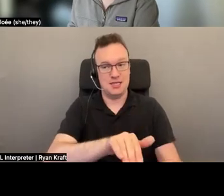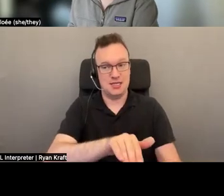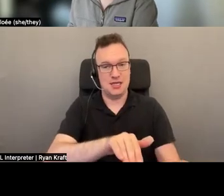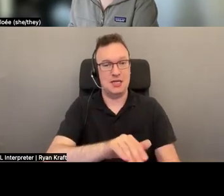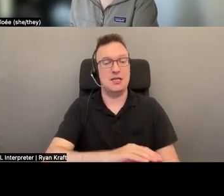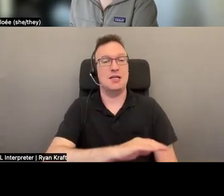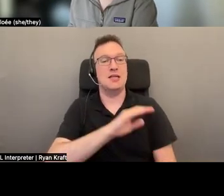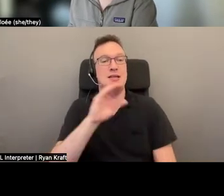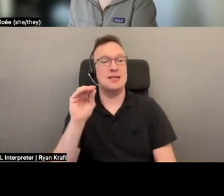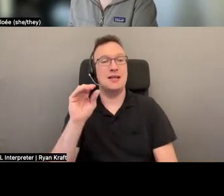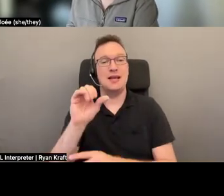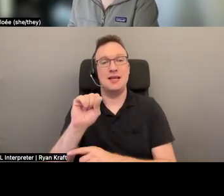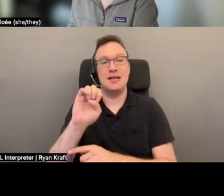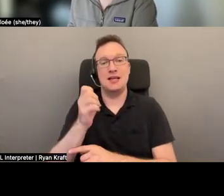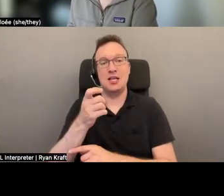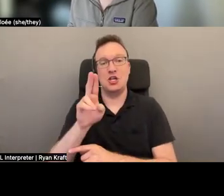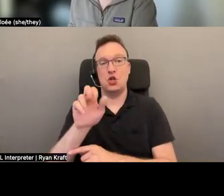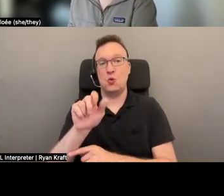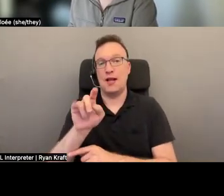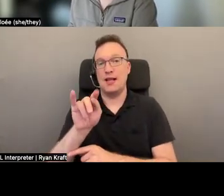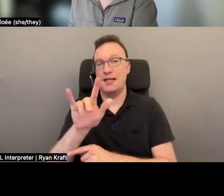disability studies and